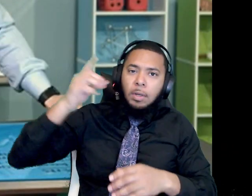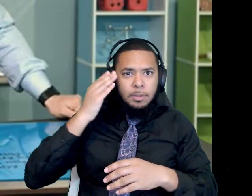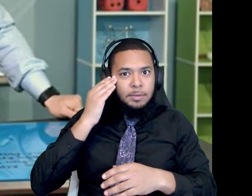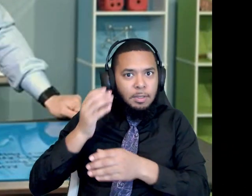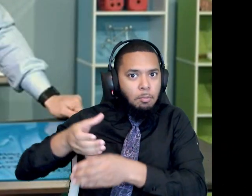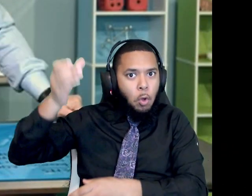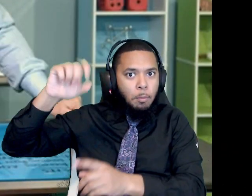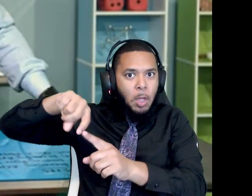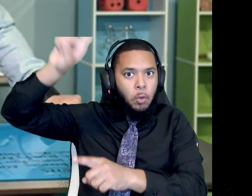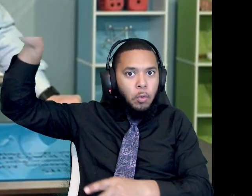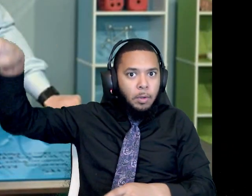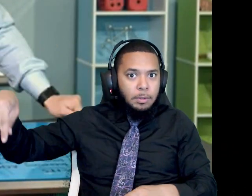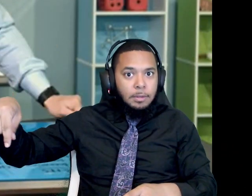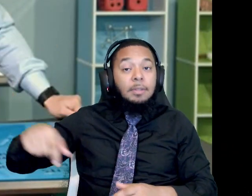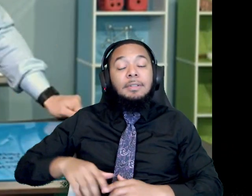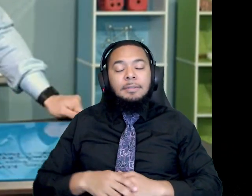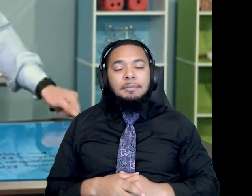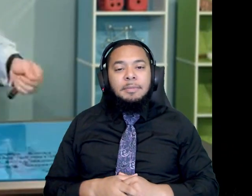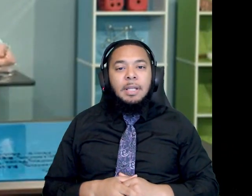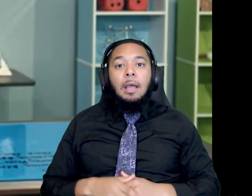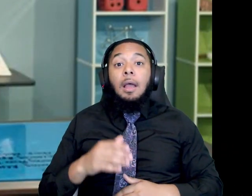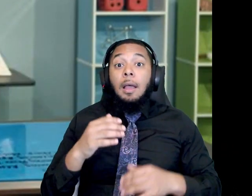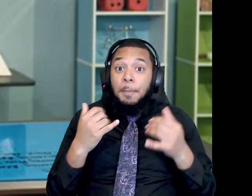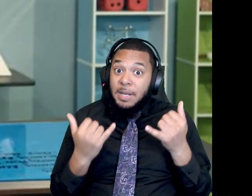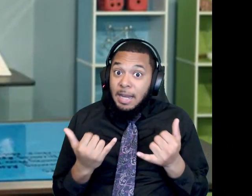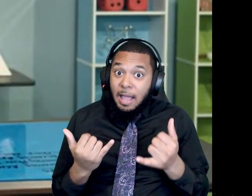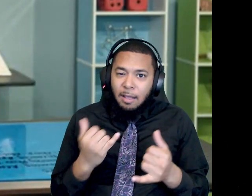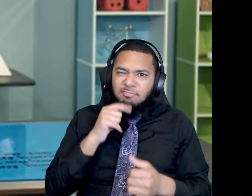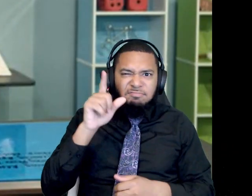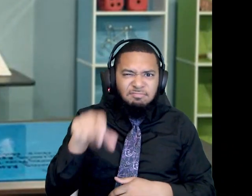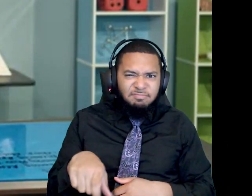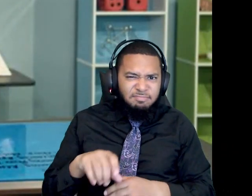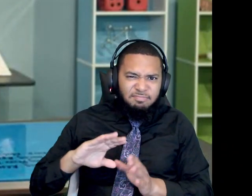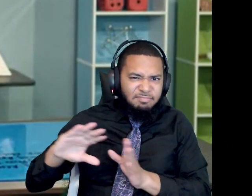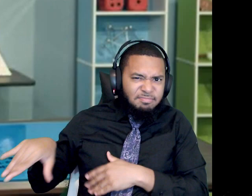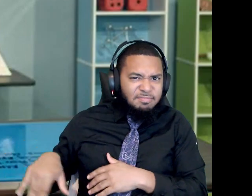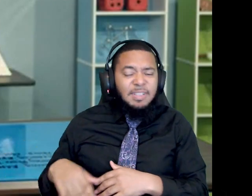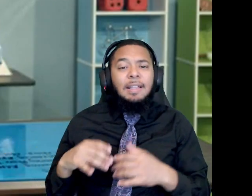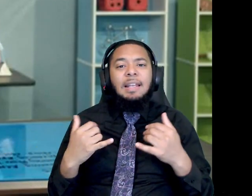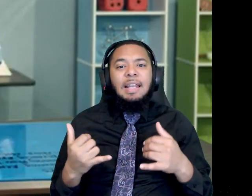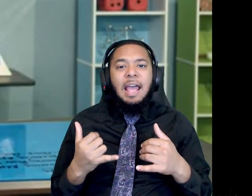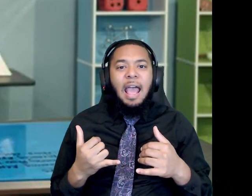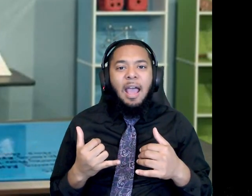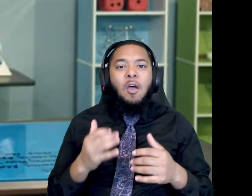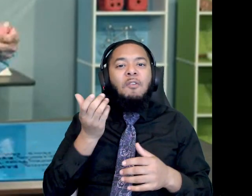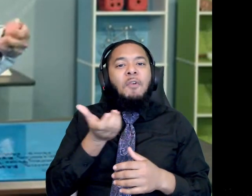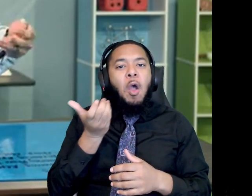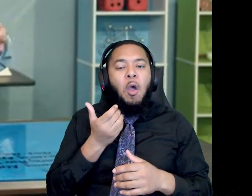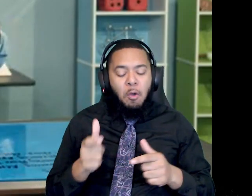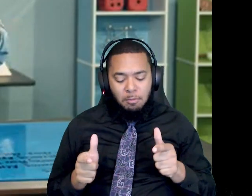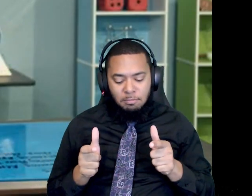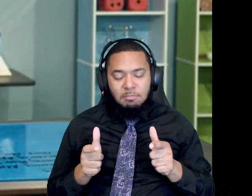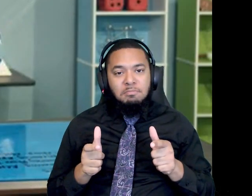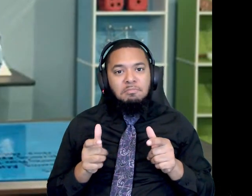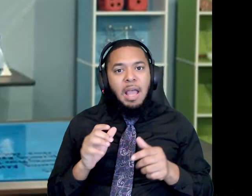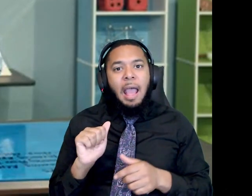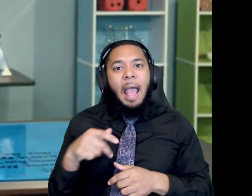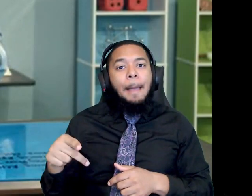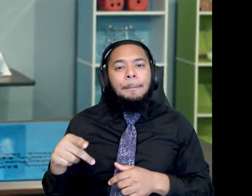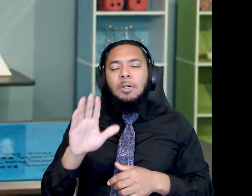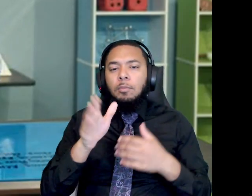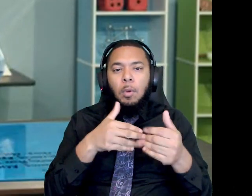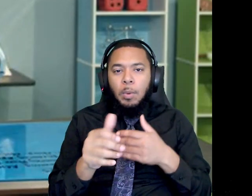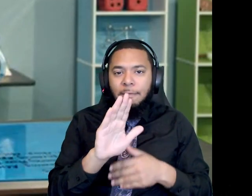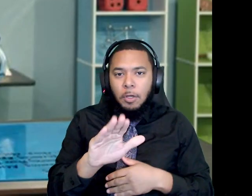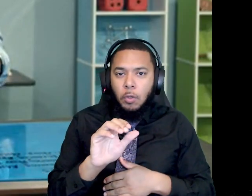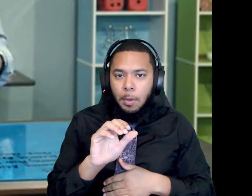cash checks on your phone now. So with most mobile banking apps, so whatever bank you have,